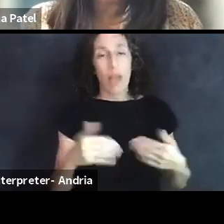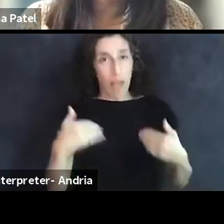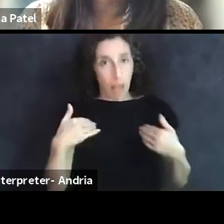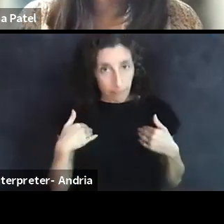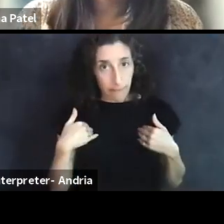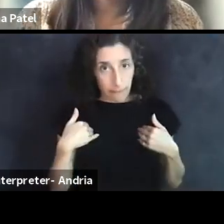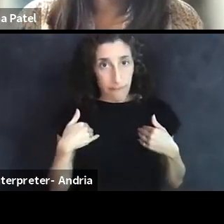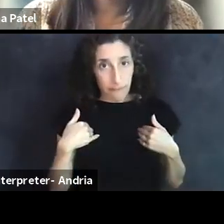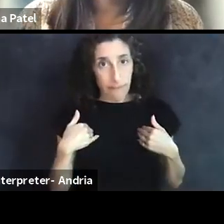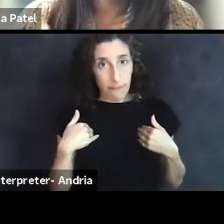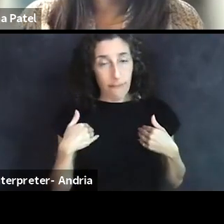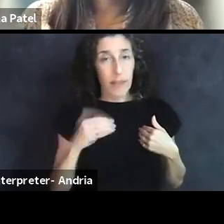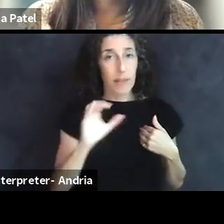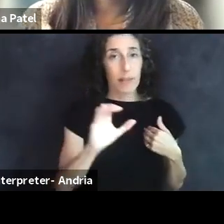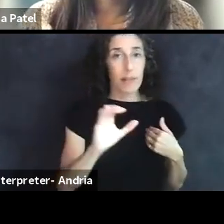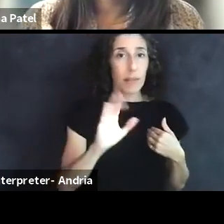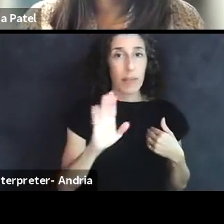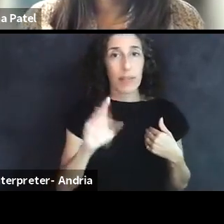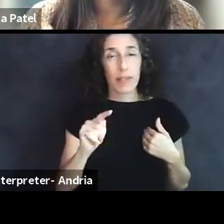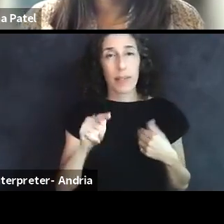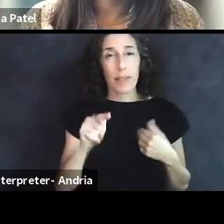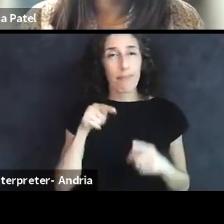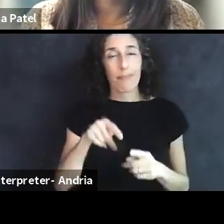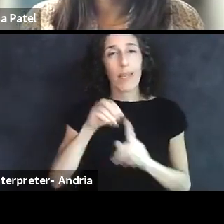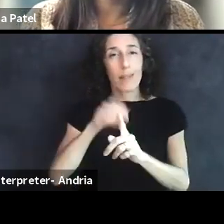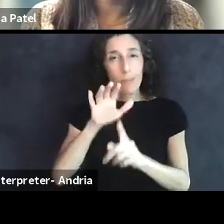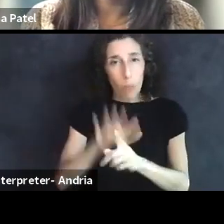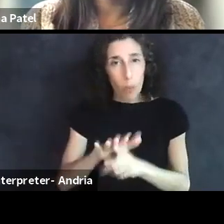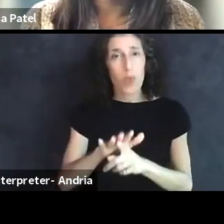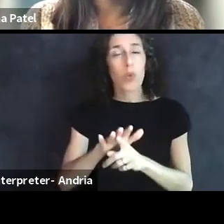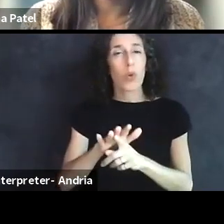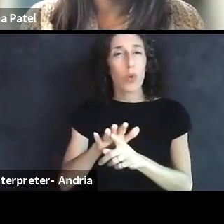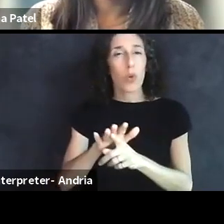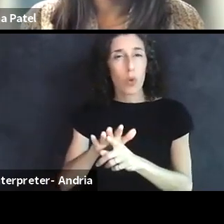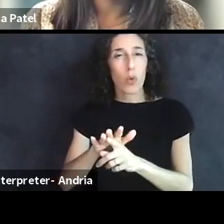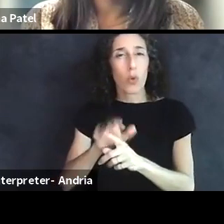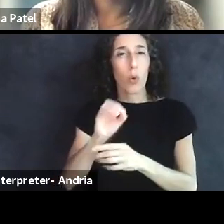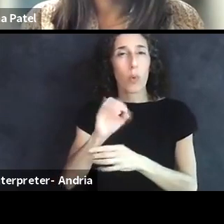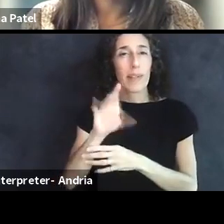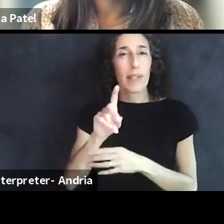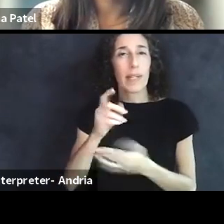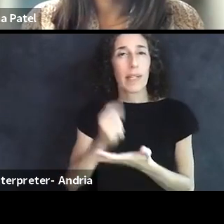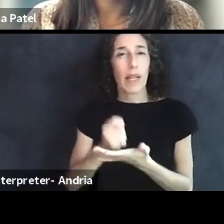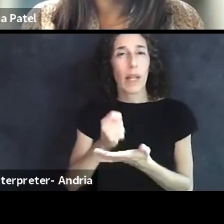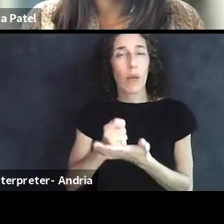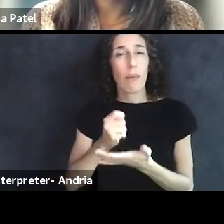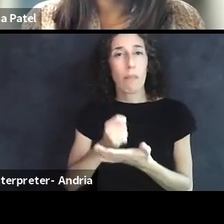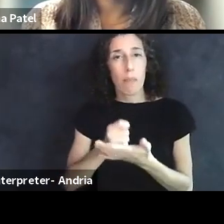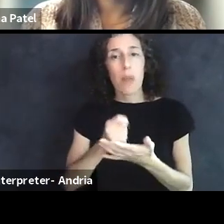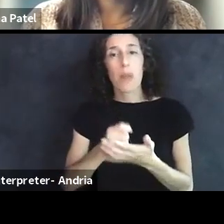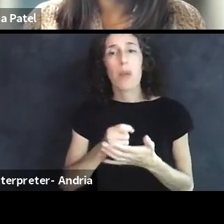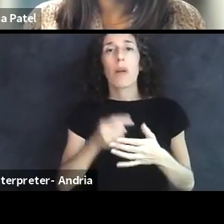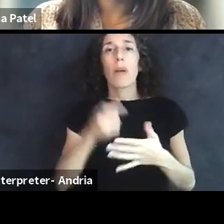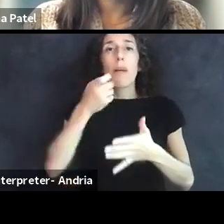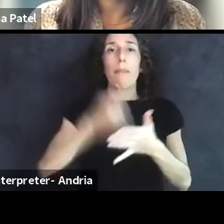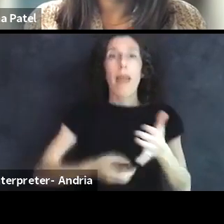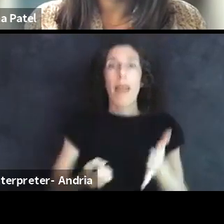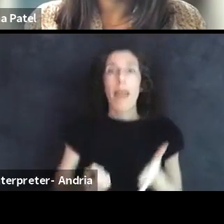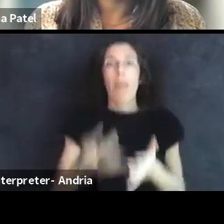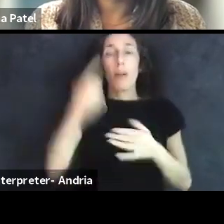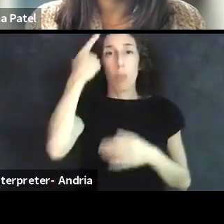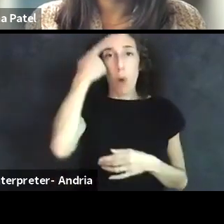sliding scale. You can actually get pretty good treatment, but I am very, very sensitive to the fact that across the United States, that's